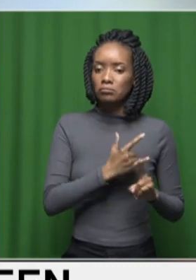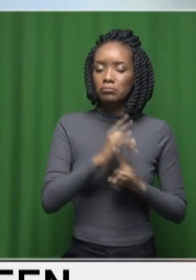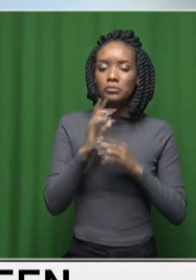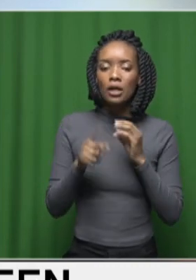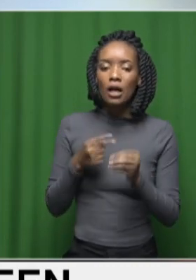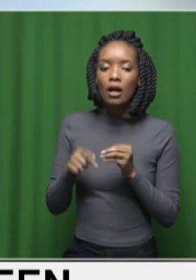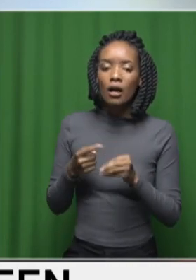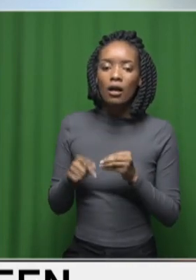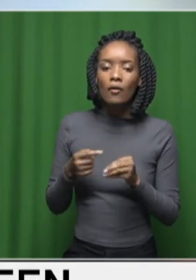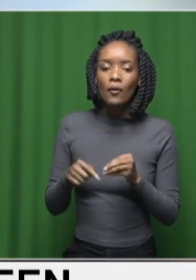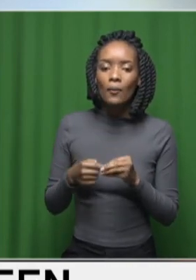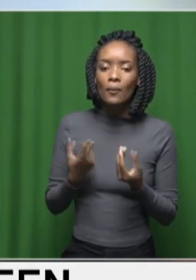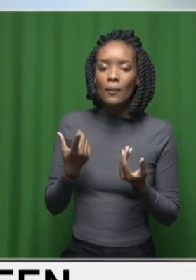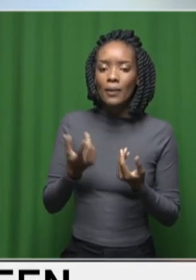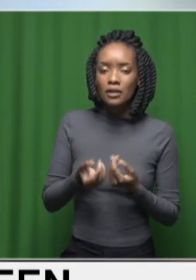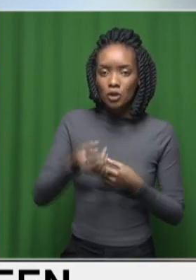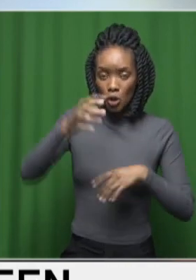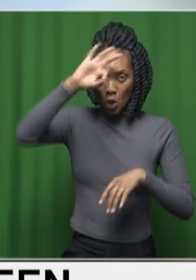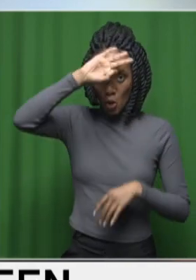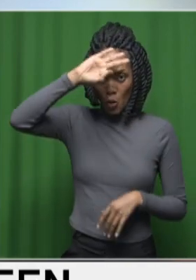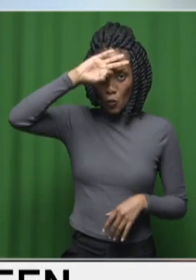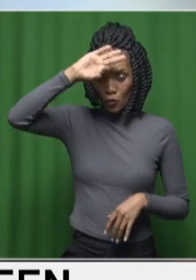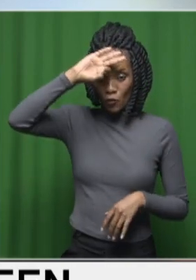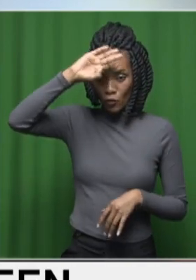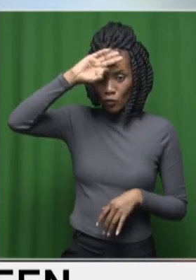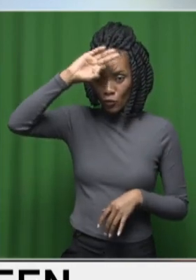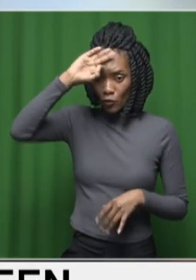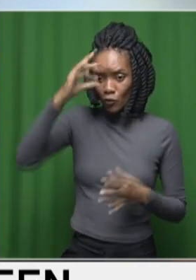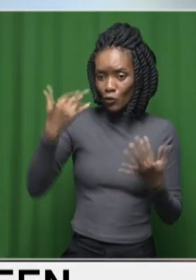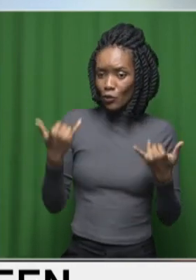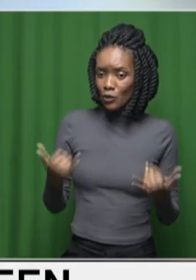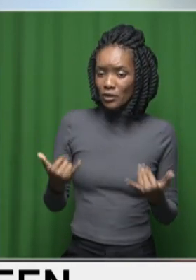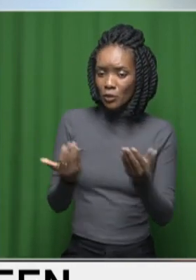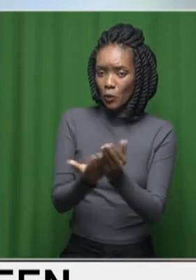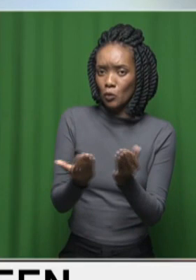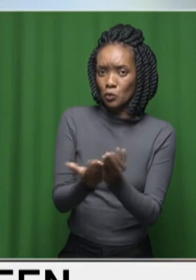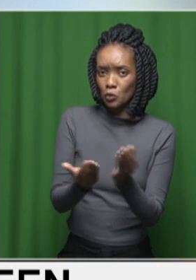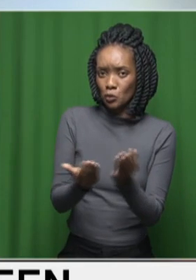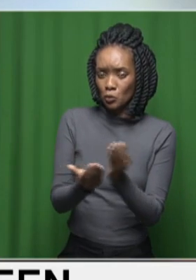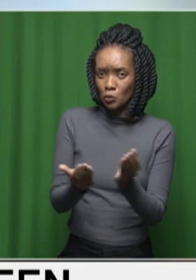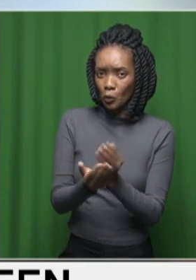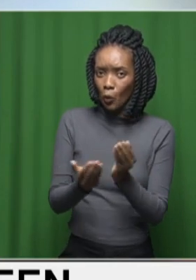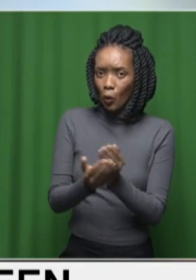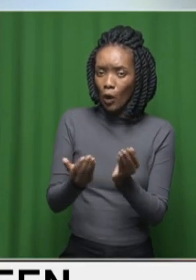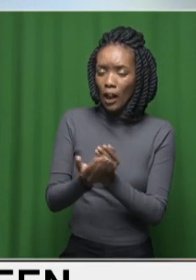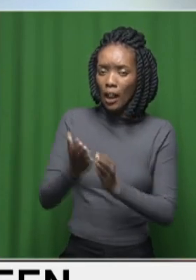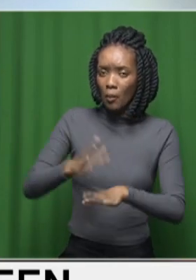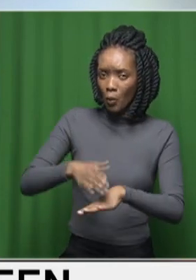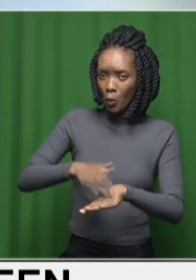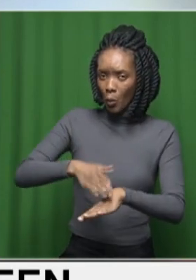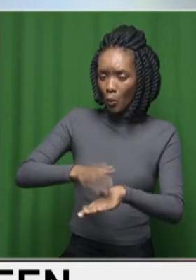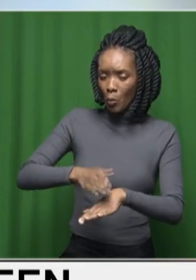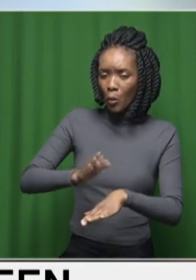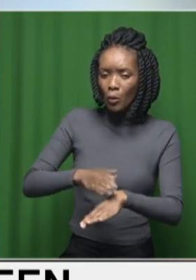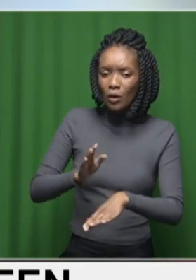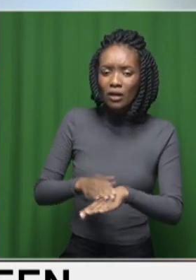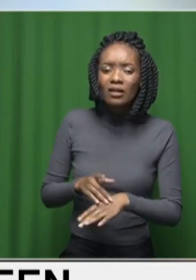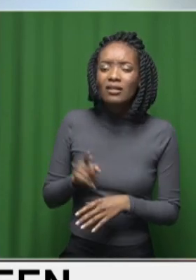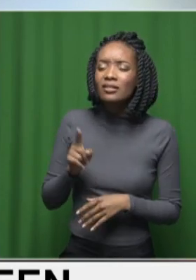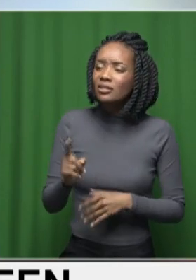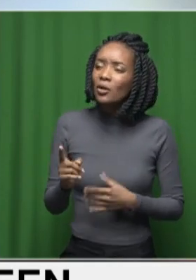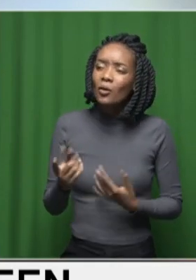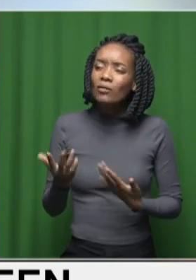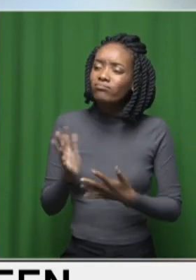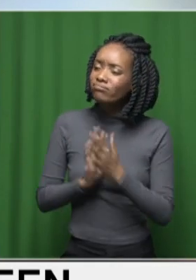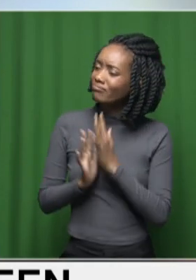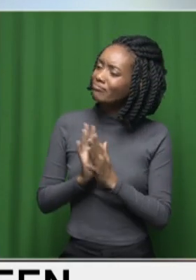seemingly increased number of flu cases being reported in certain schools and areas. With regard to tracking